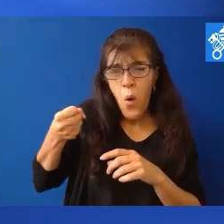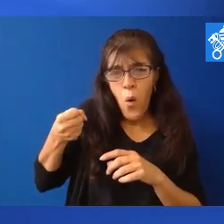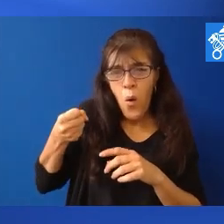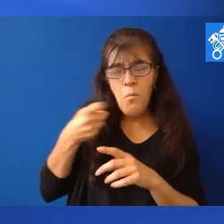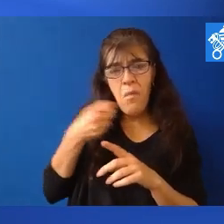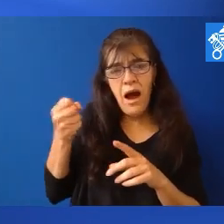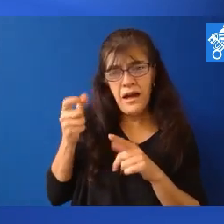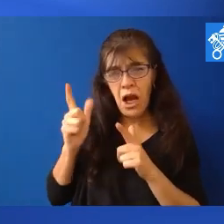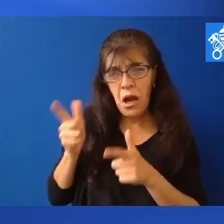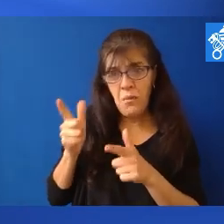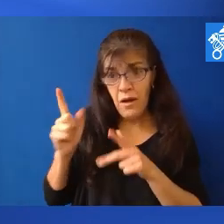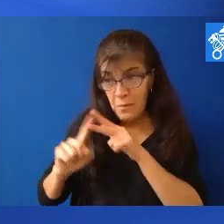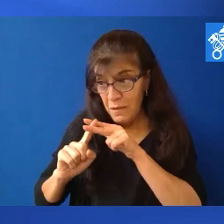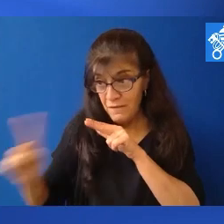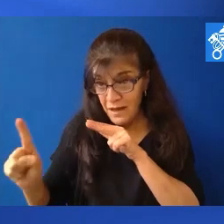gunmen